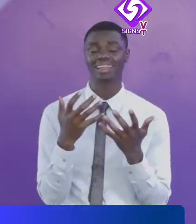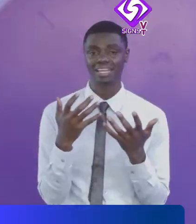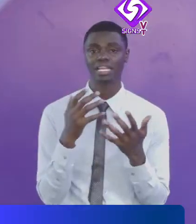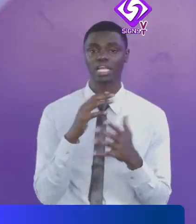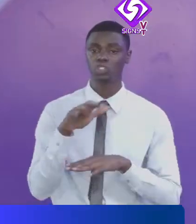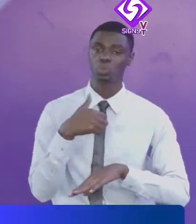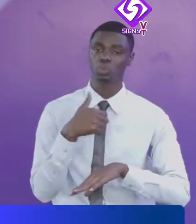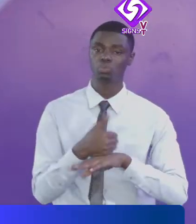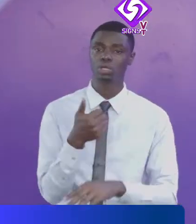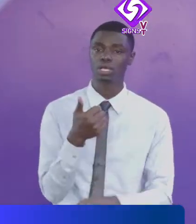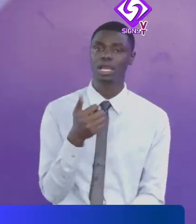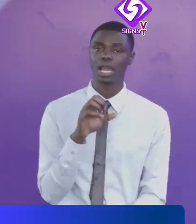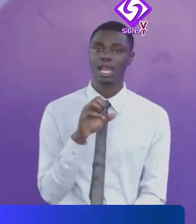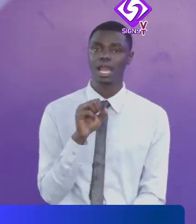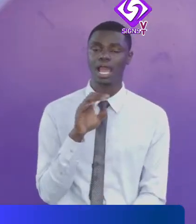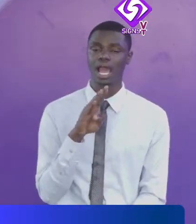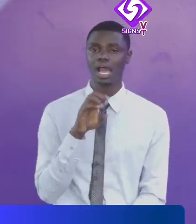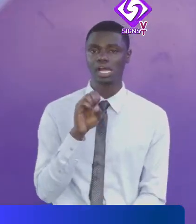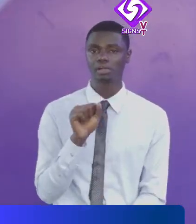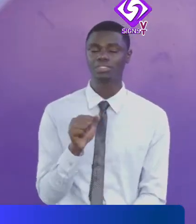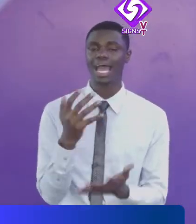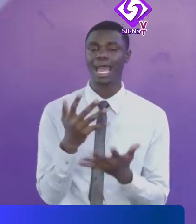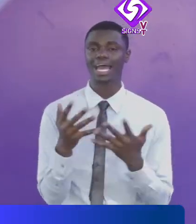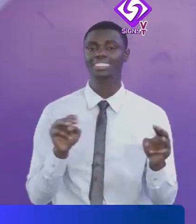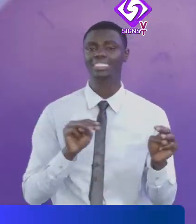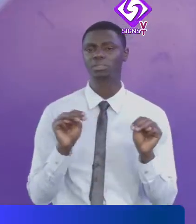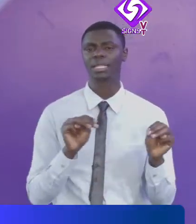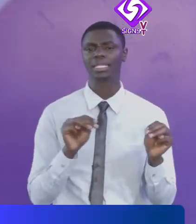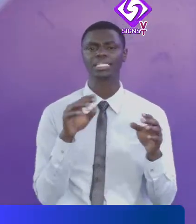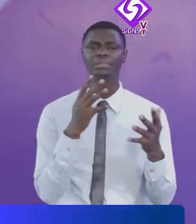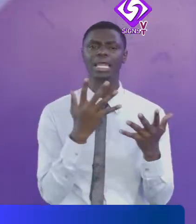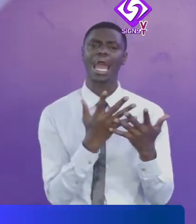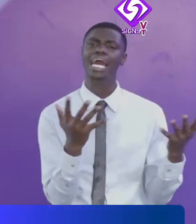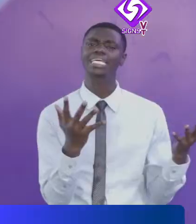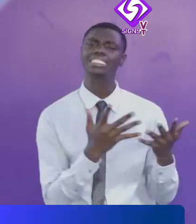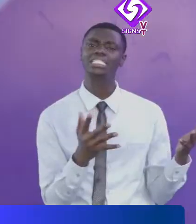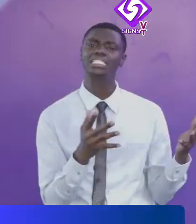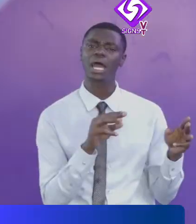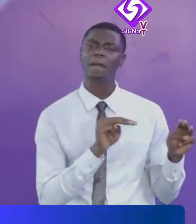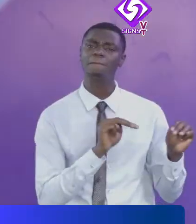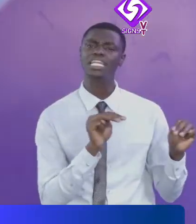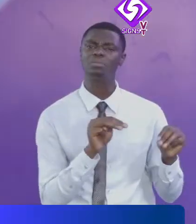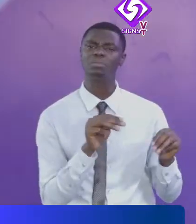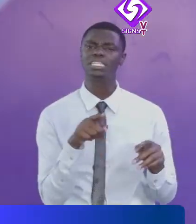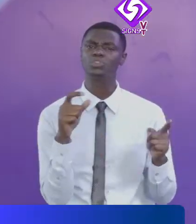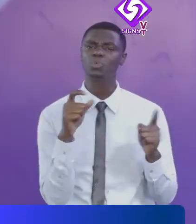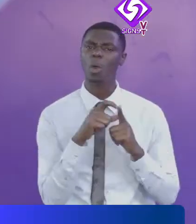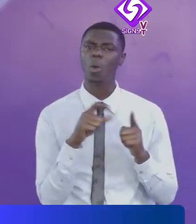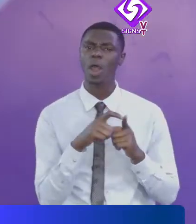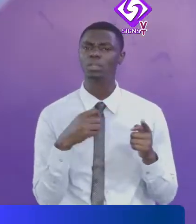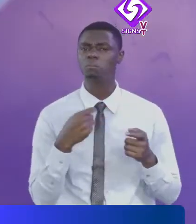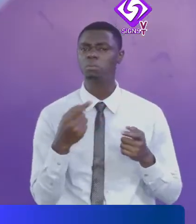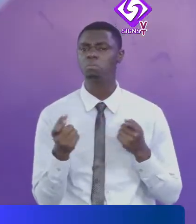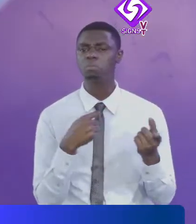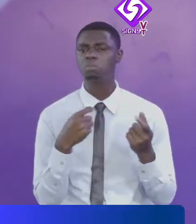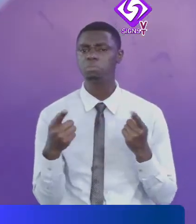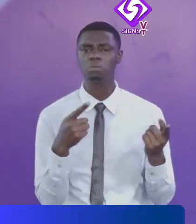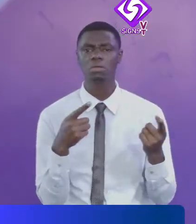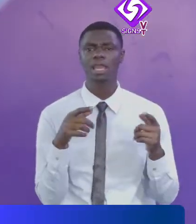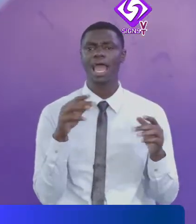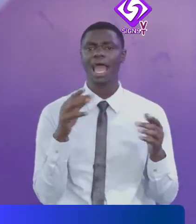Absa Asset Management, what is asset management? This word has been thrown around so many times. Asset